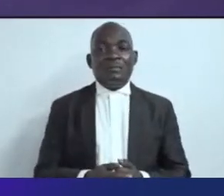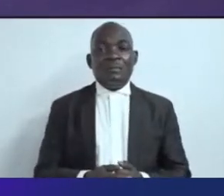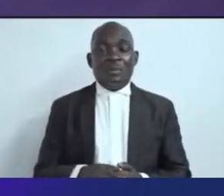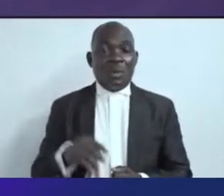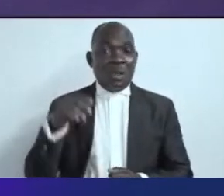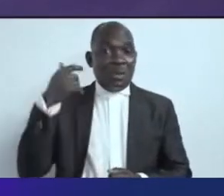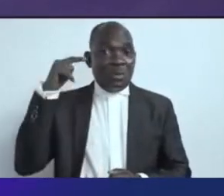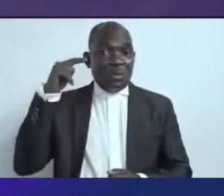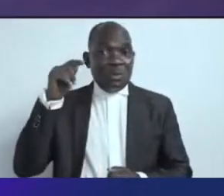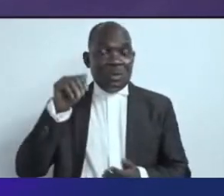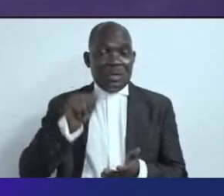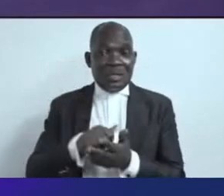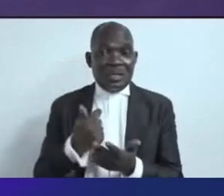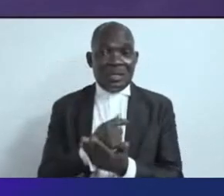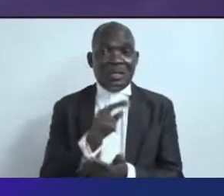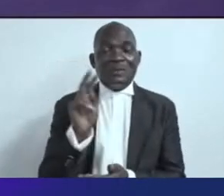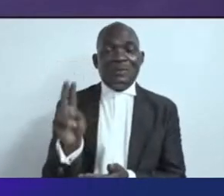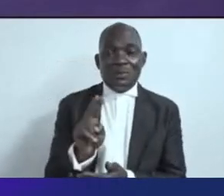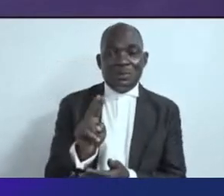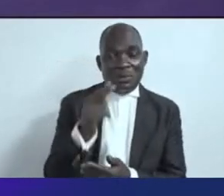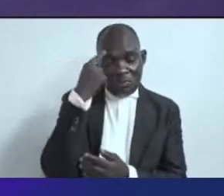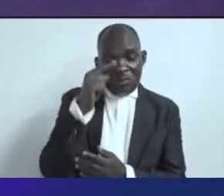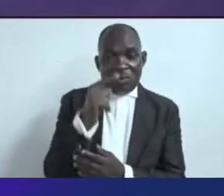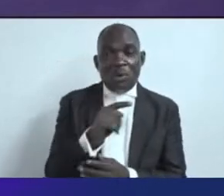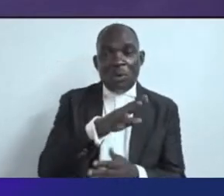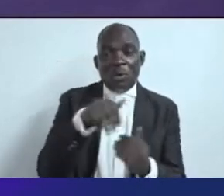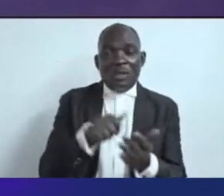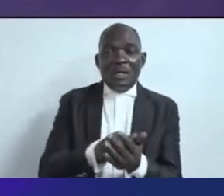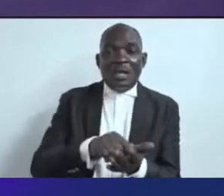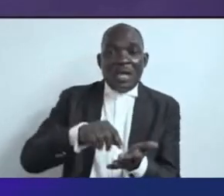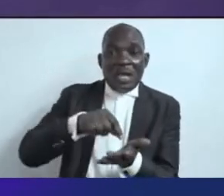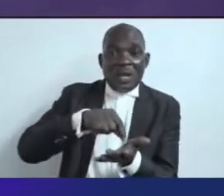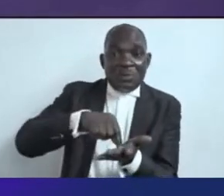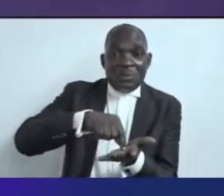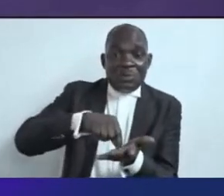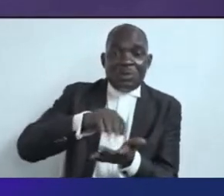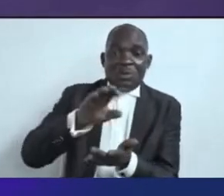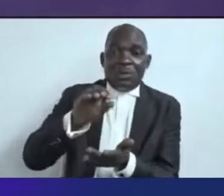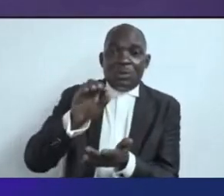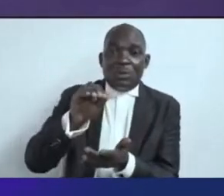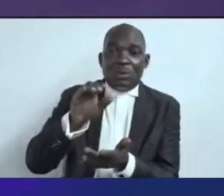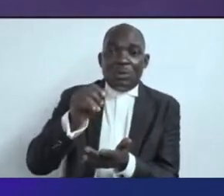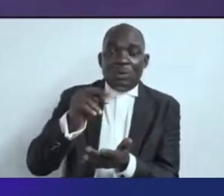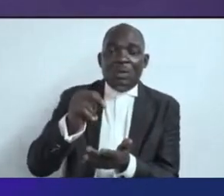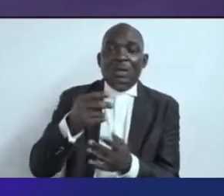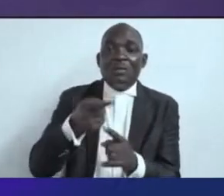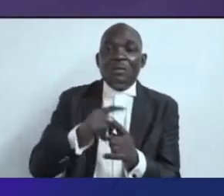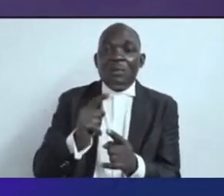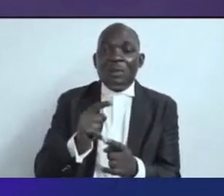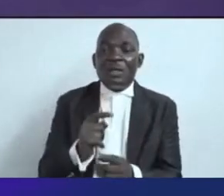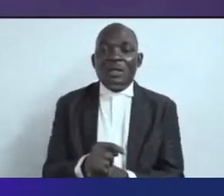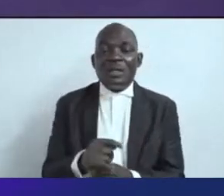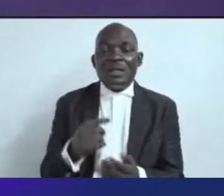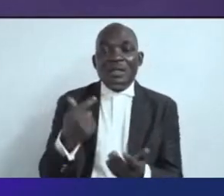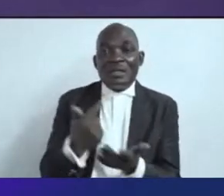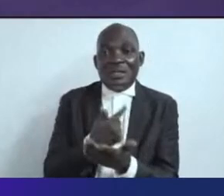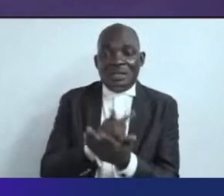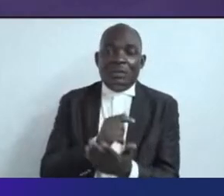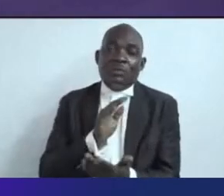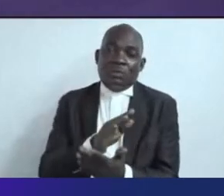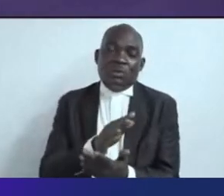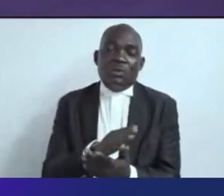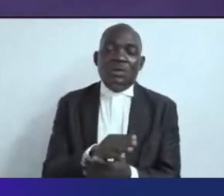Gold that we use for these coins, as I said, is resourced from Ghana,